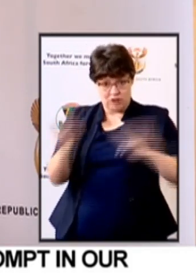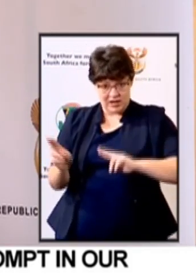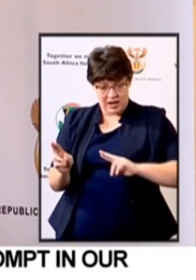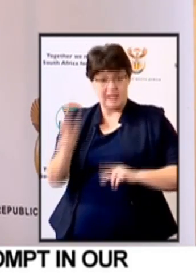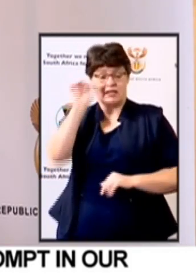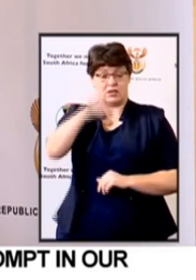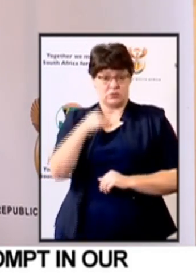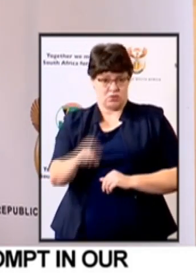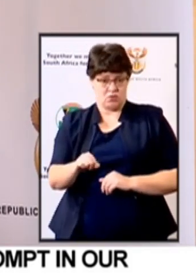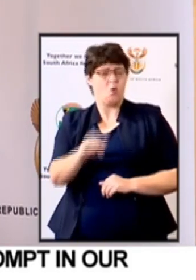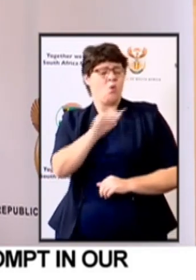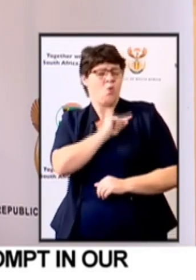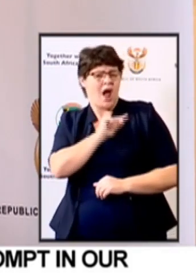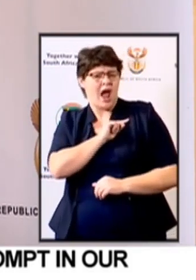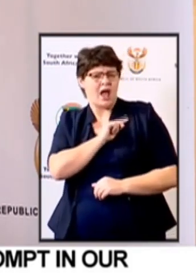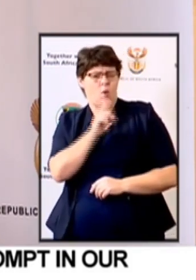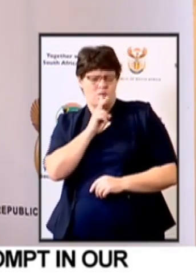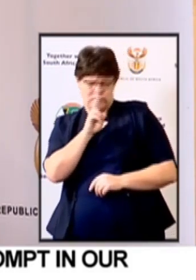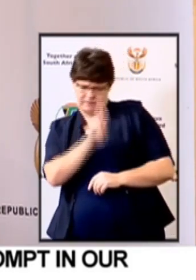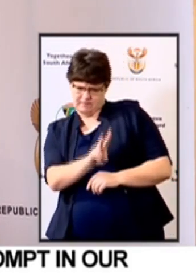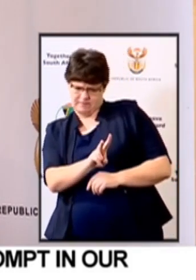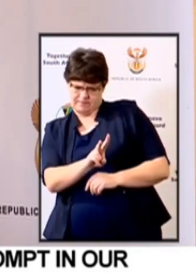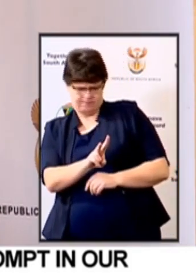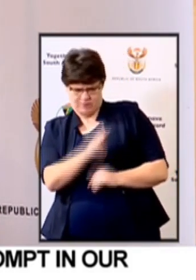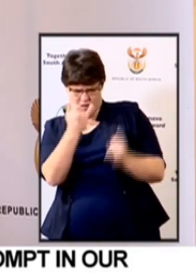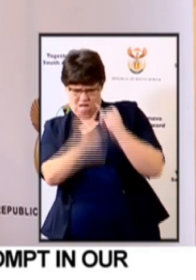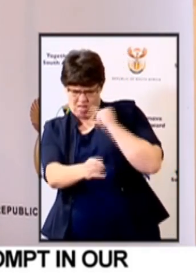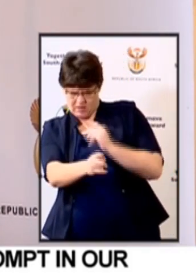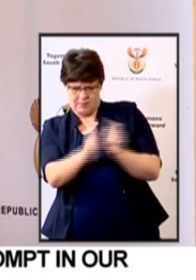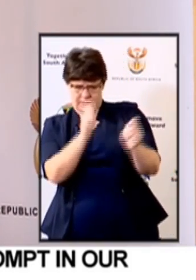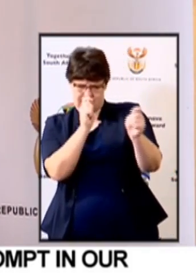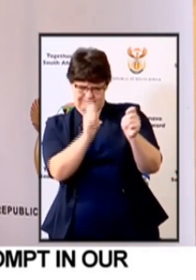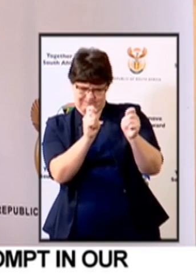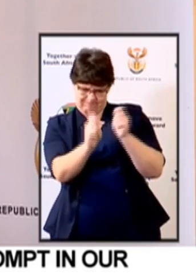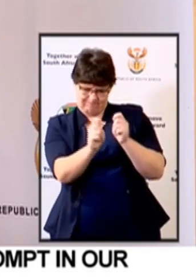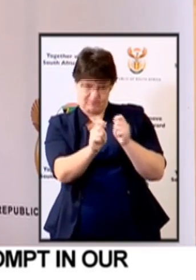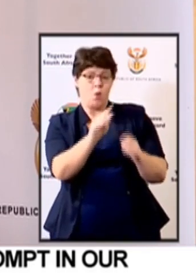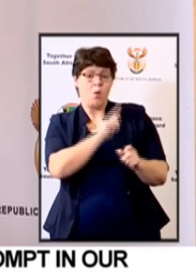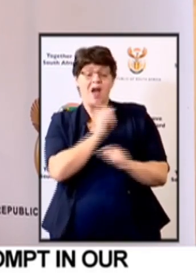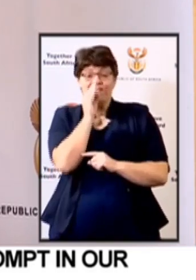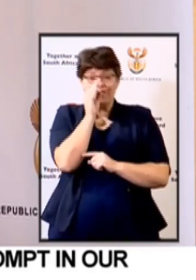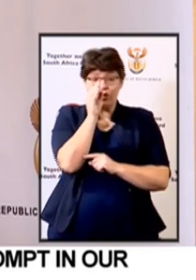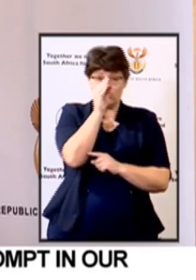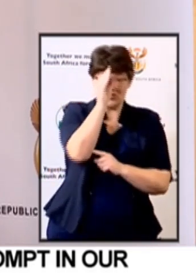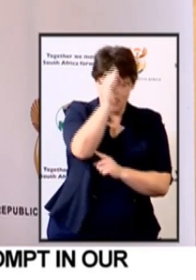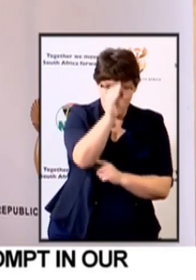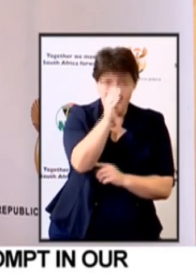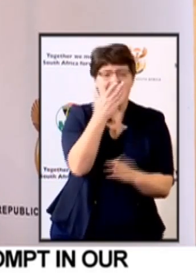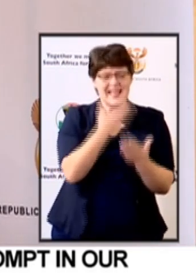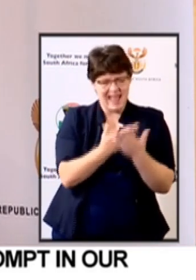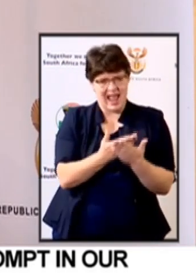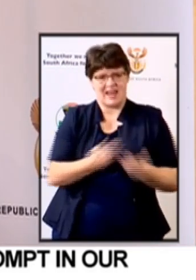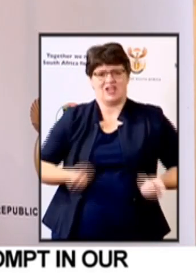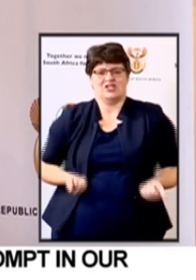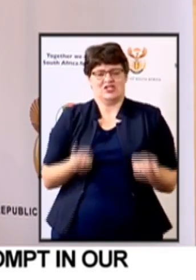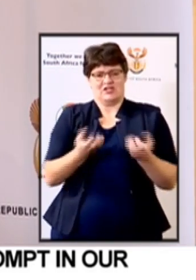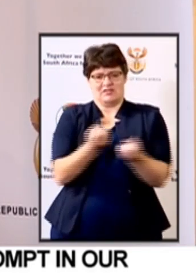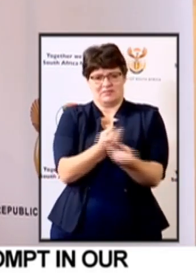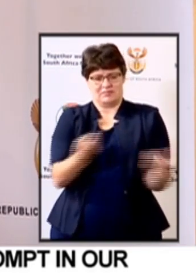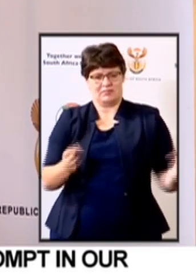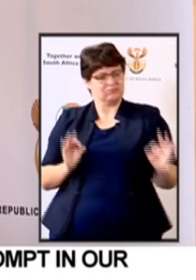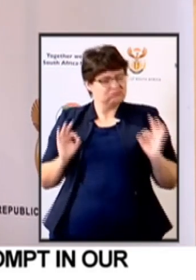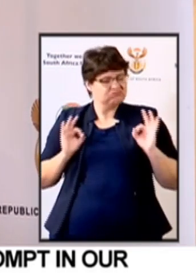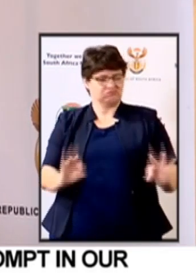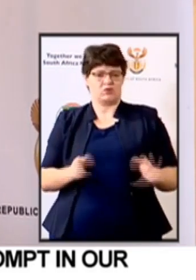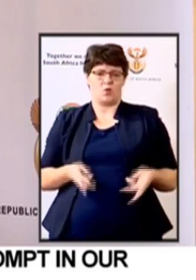areas to assess, adjust and adapt our operations for the future to deliver optimally in regard